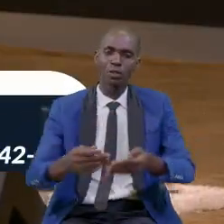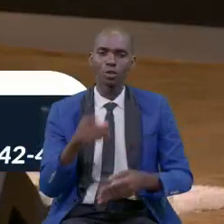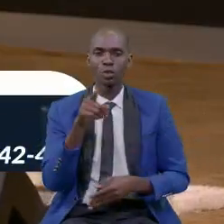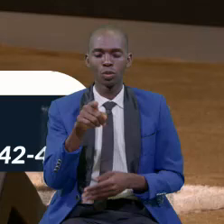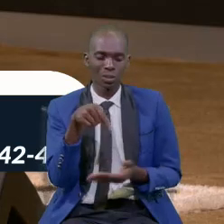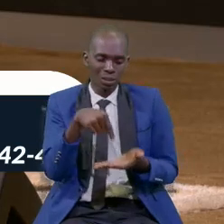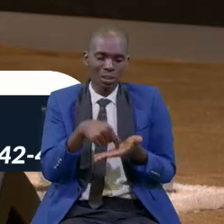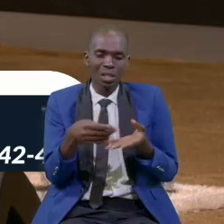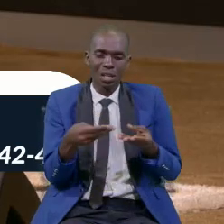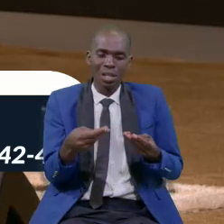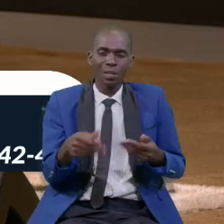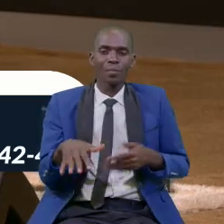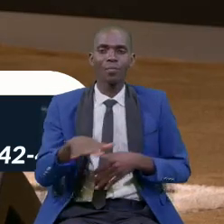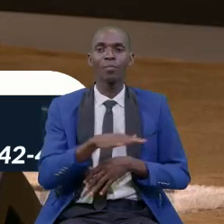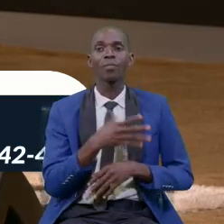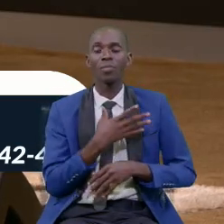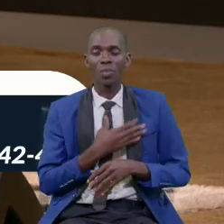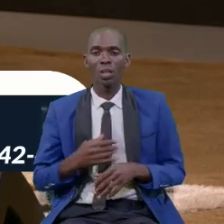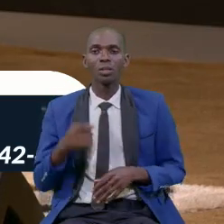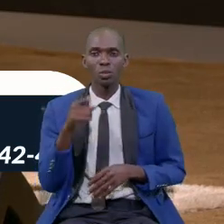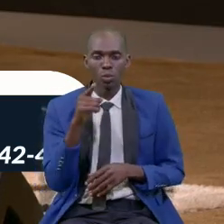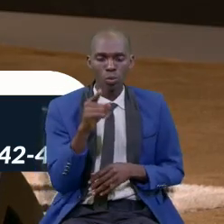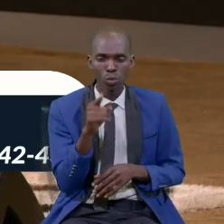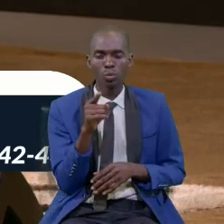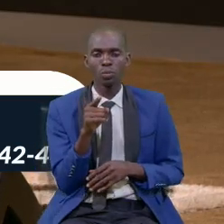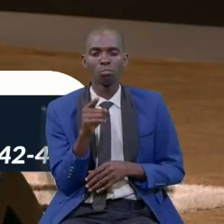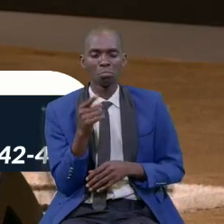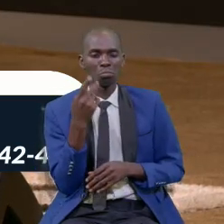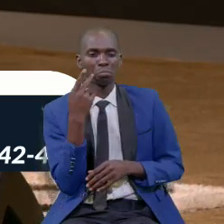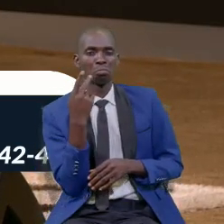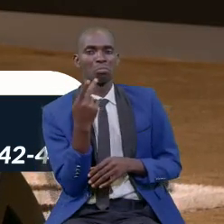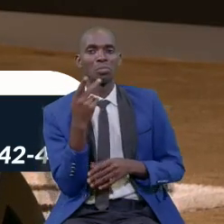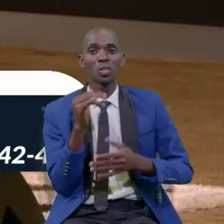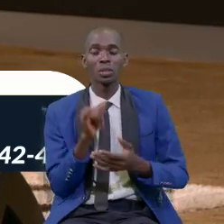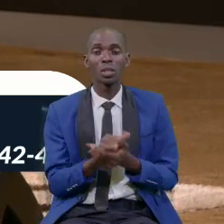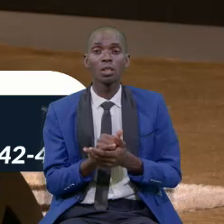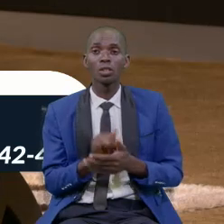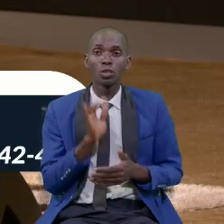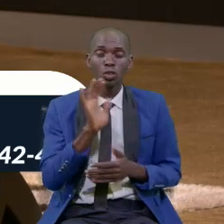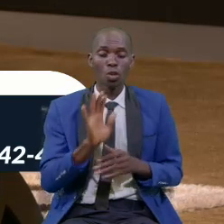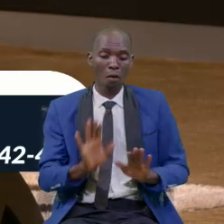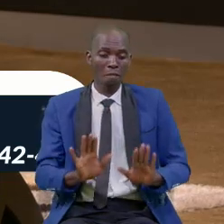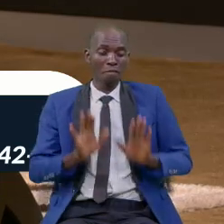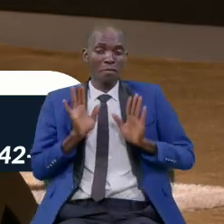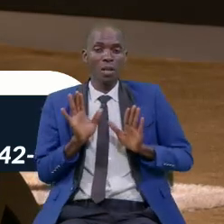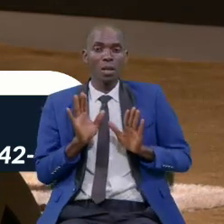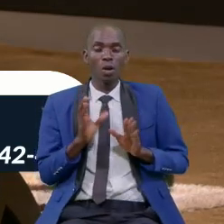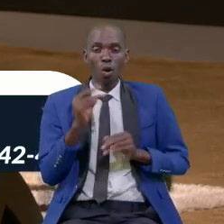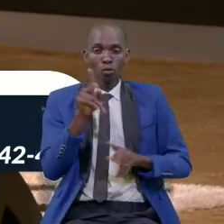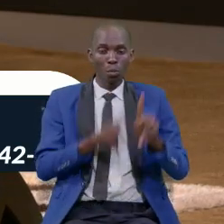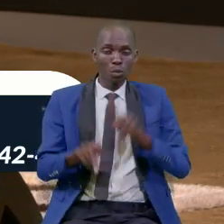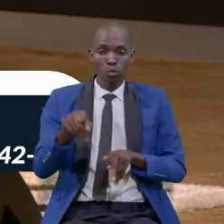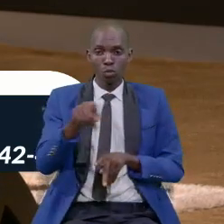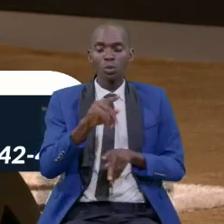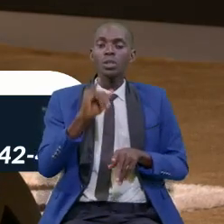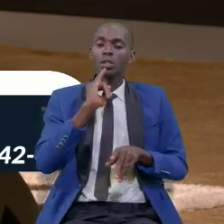land, and that your terror, your fear is falling upon us, and